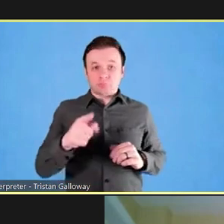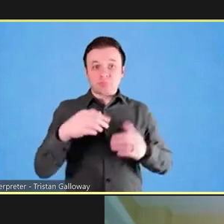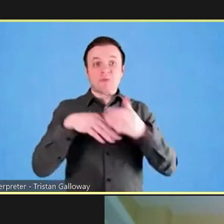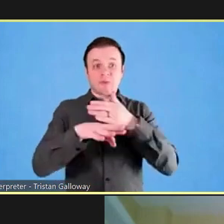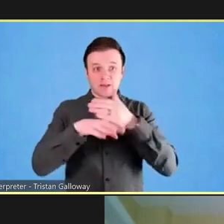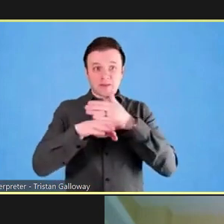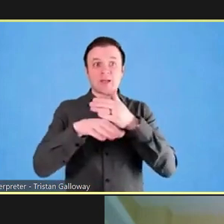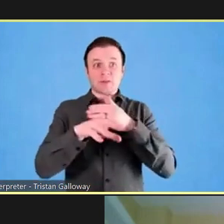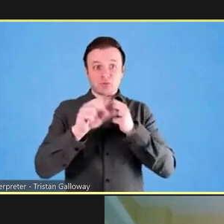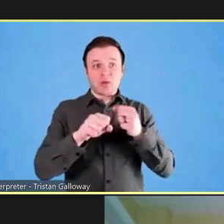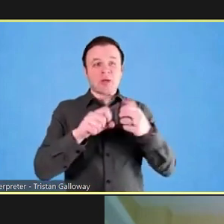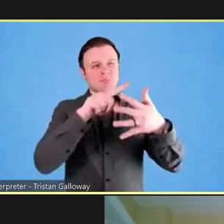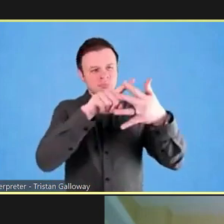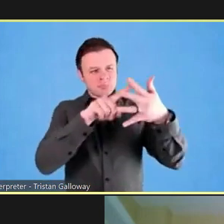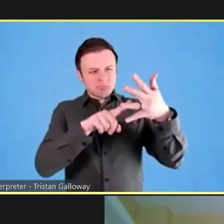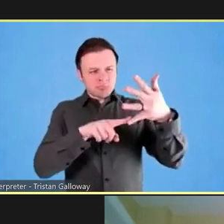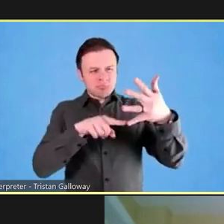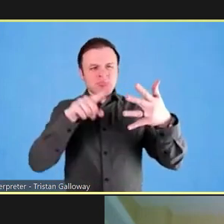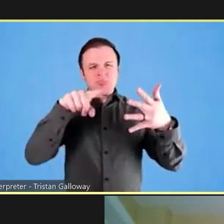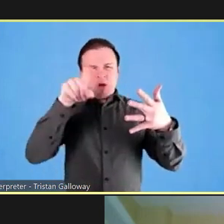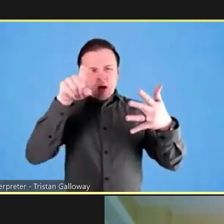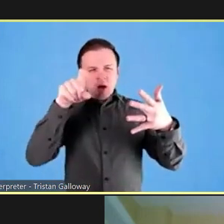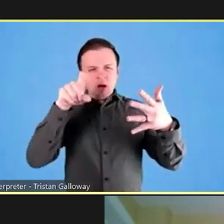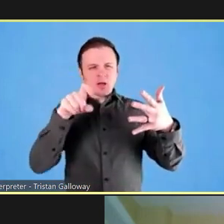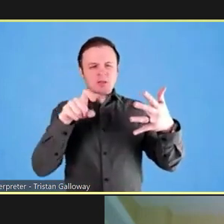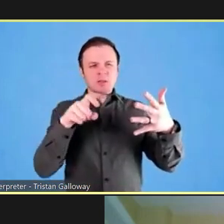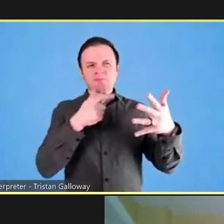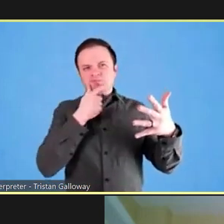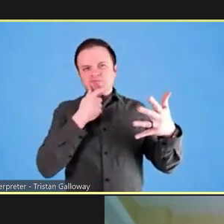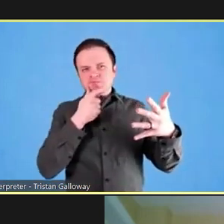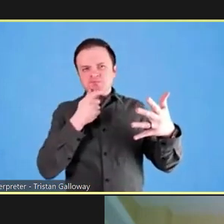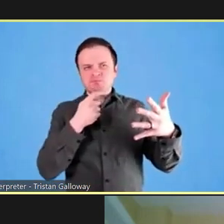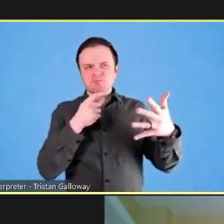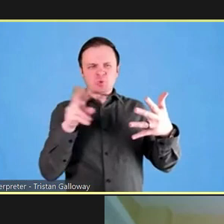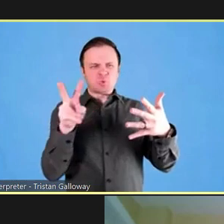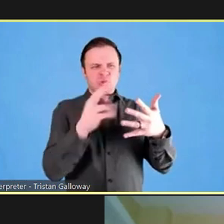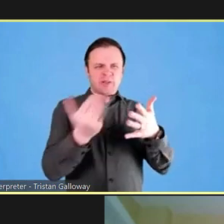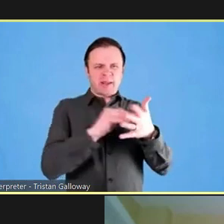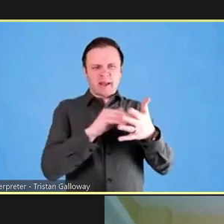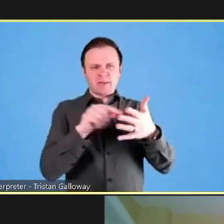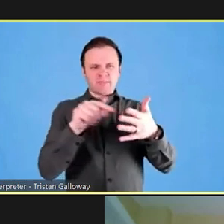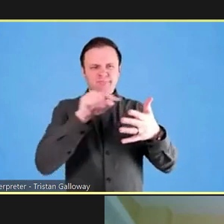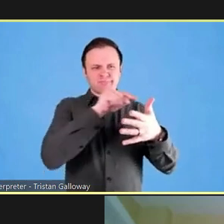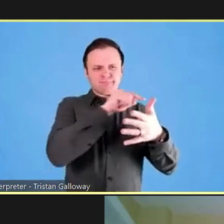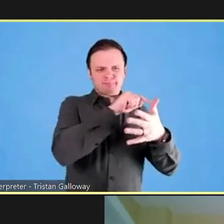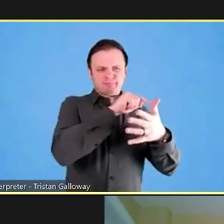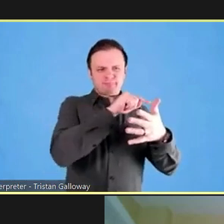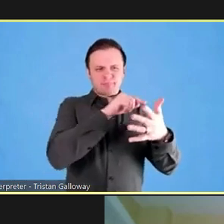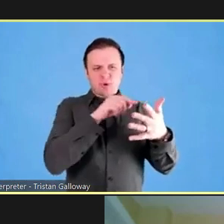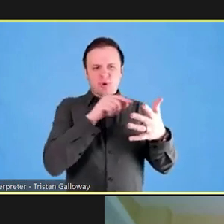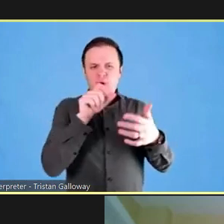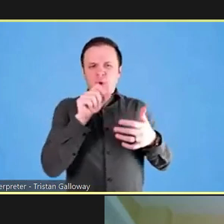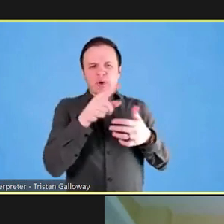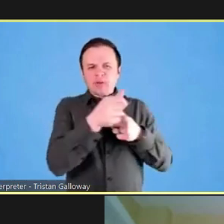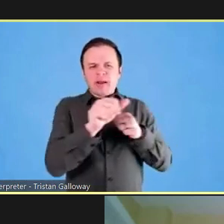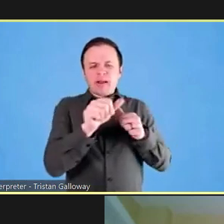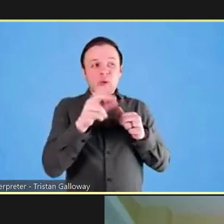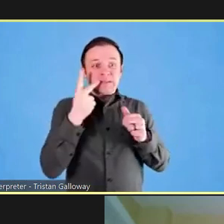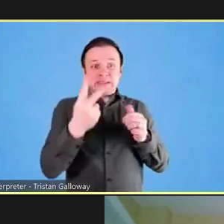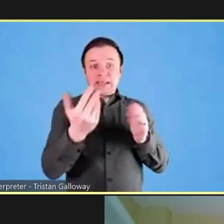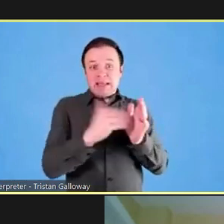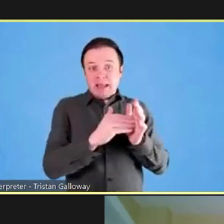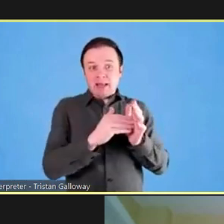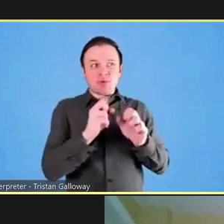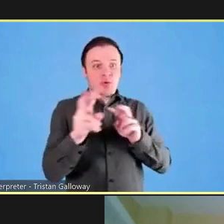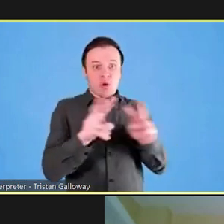go through it, pause it, repeat, any section you want to listen to. But